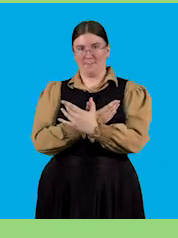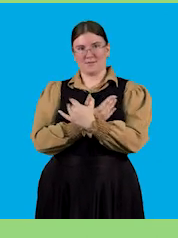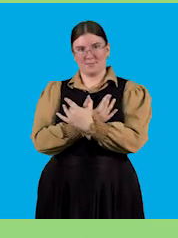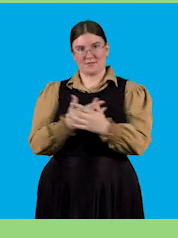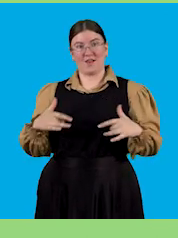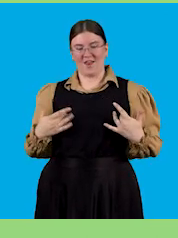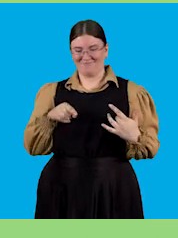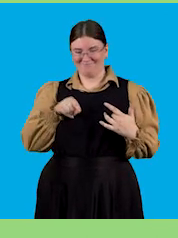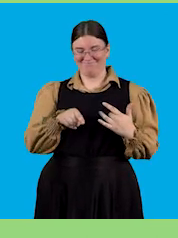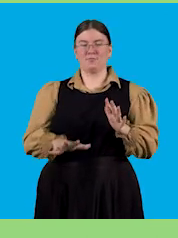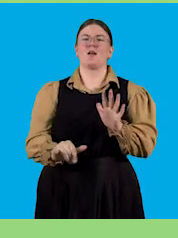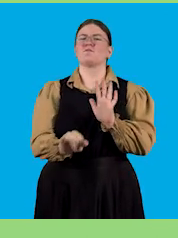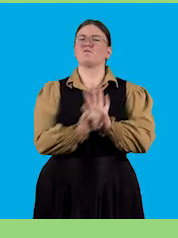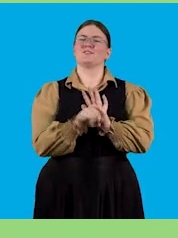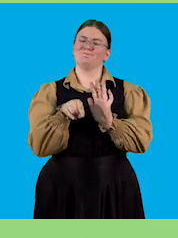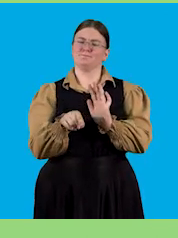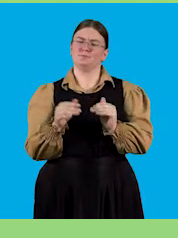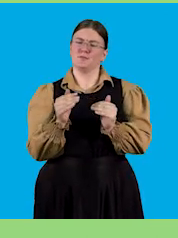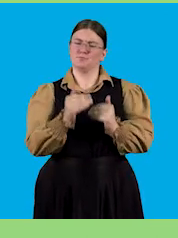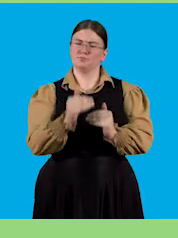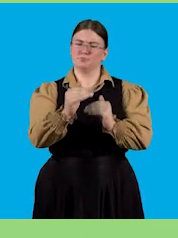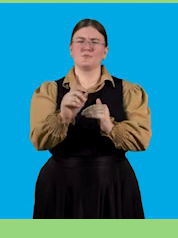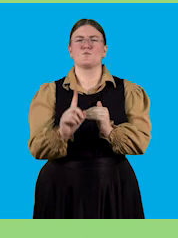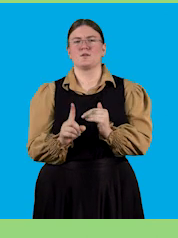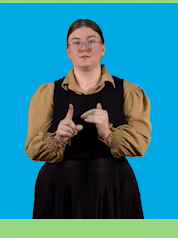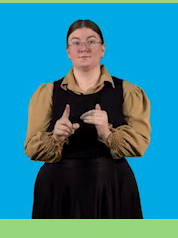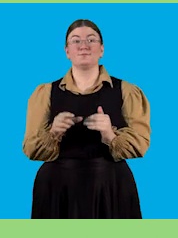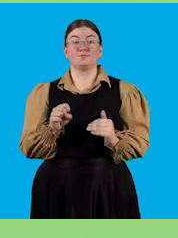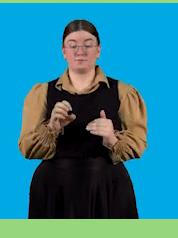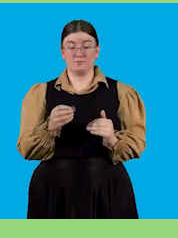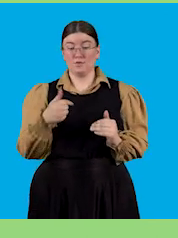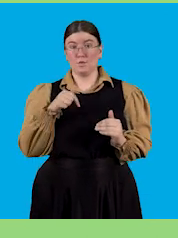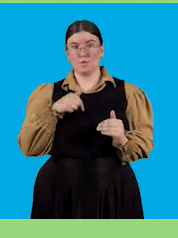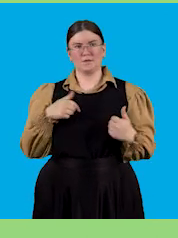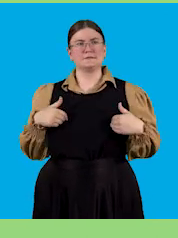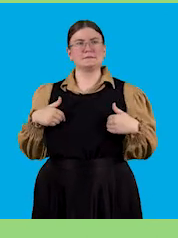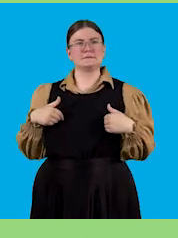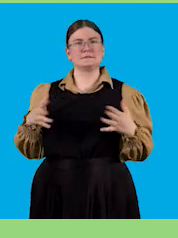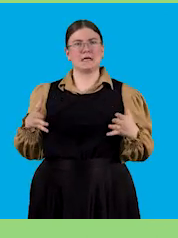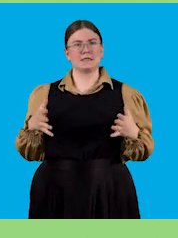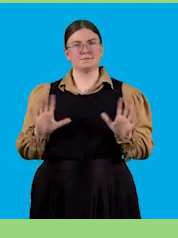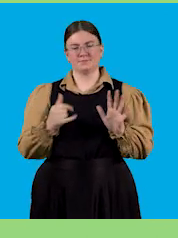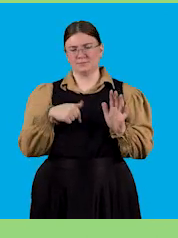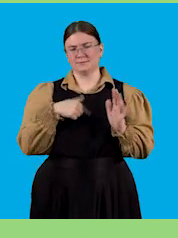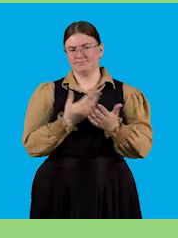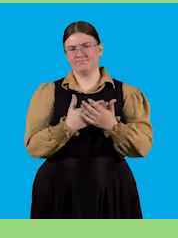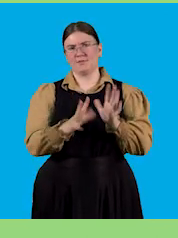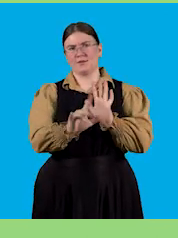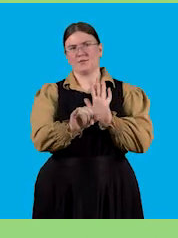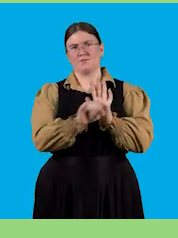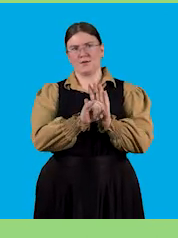this life cycle, any cycle, we know that is ongoing. So we will start off